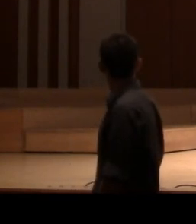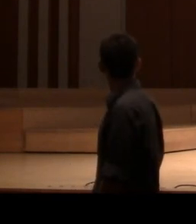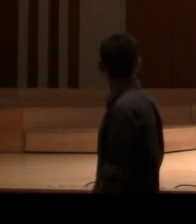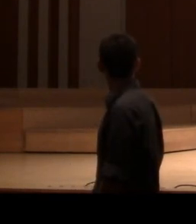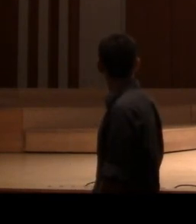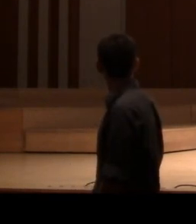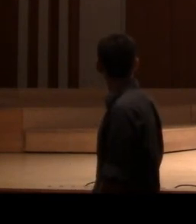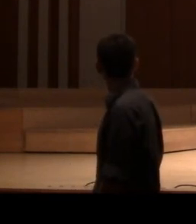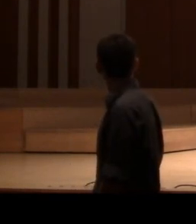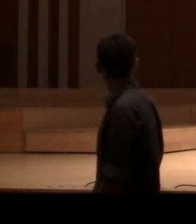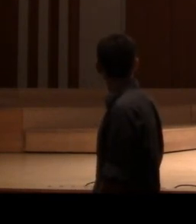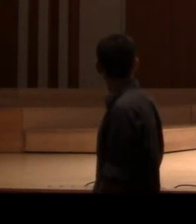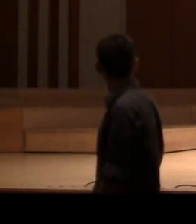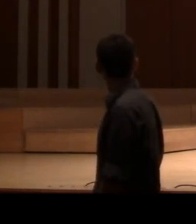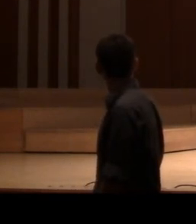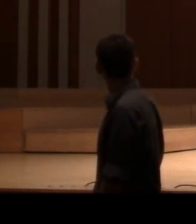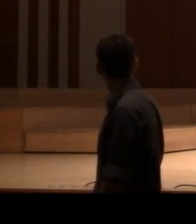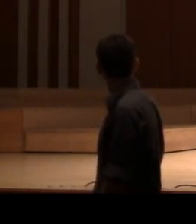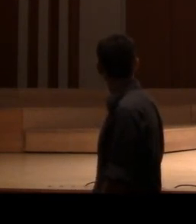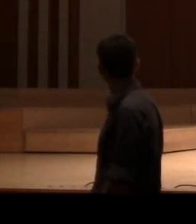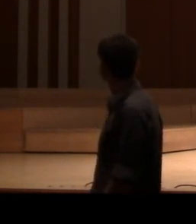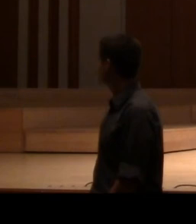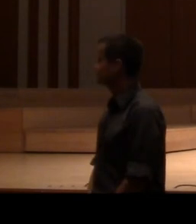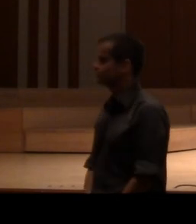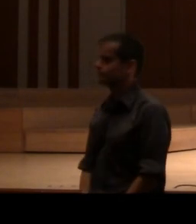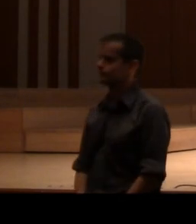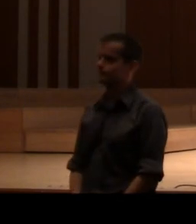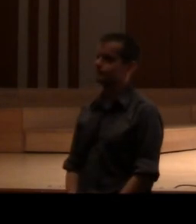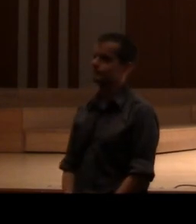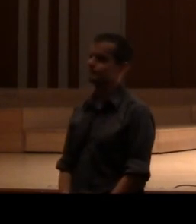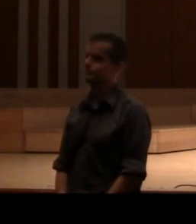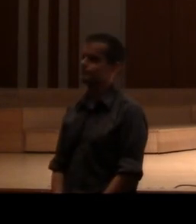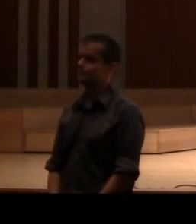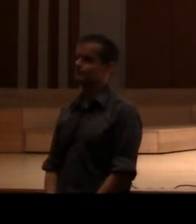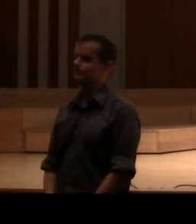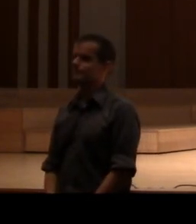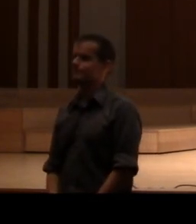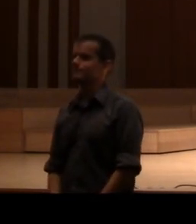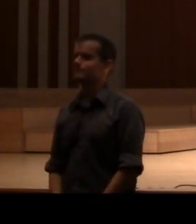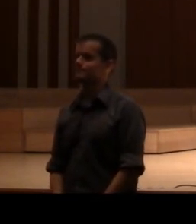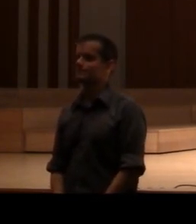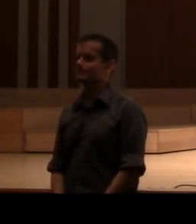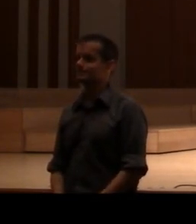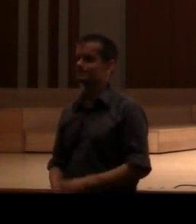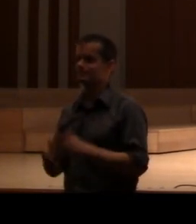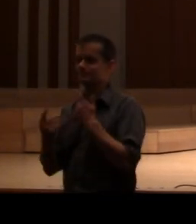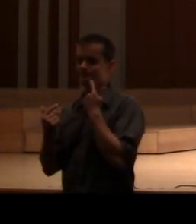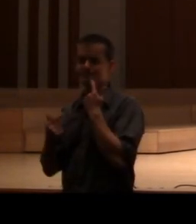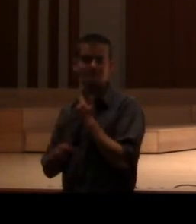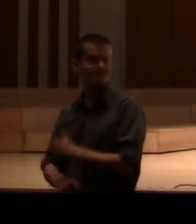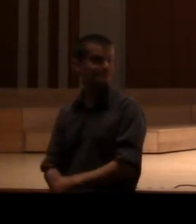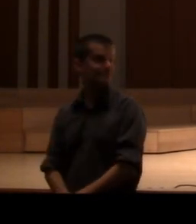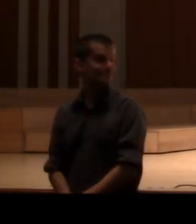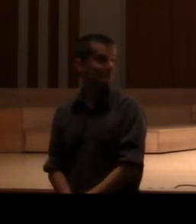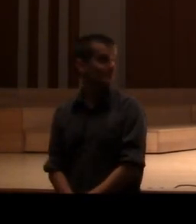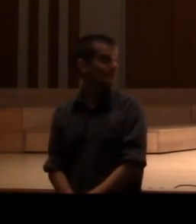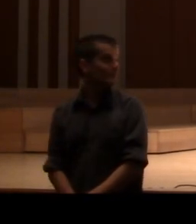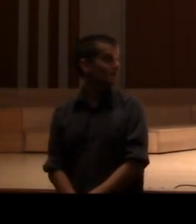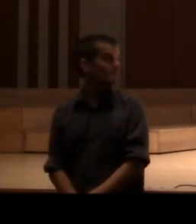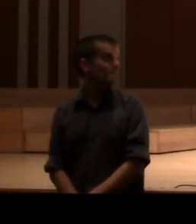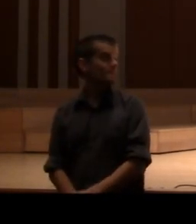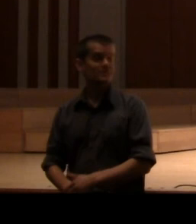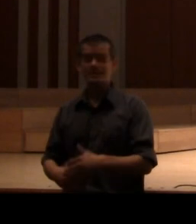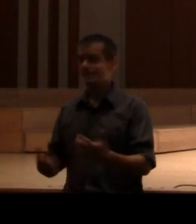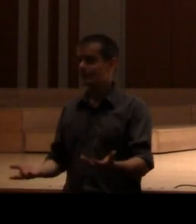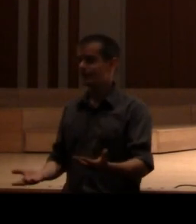choice. But before we left the store, I did look back wistfully once at that beautiful tub of strawberry ice cream. So,